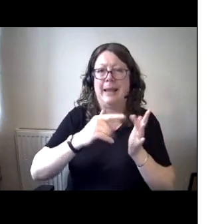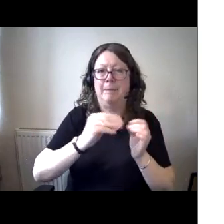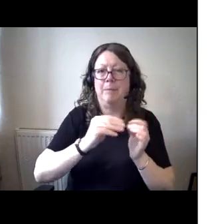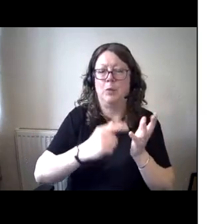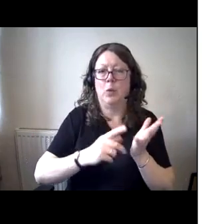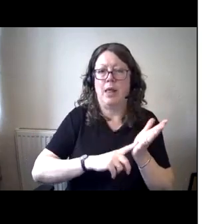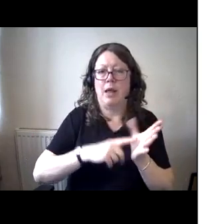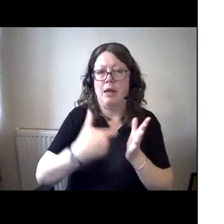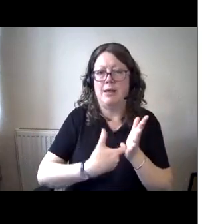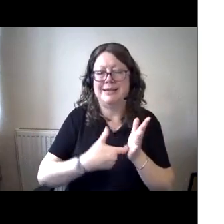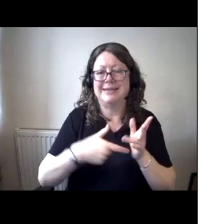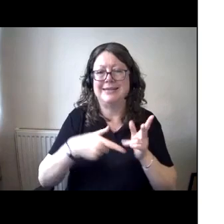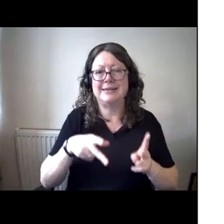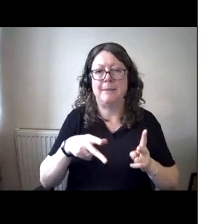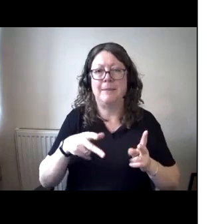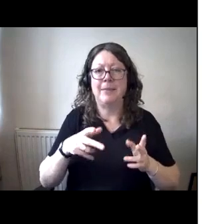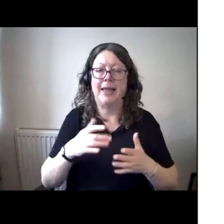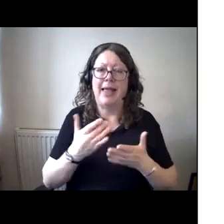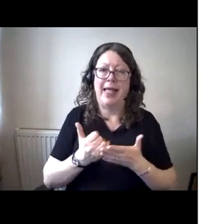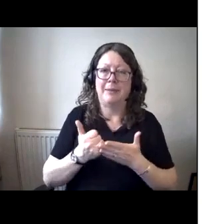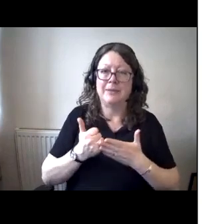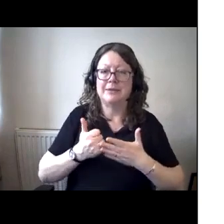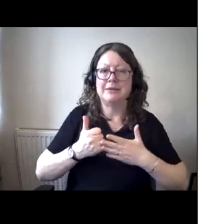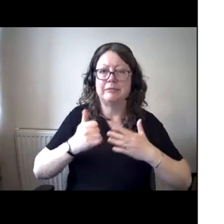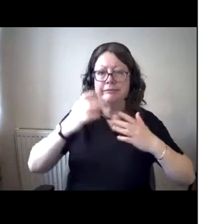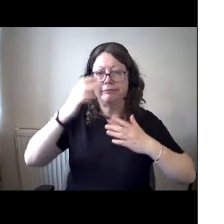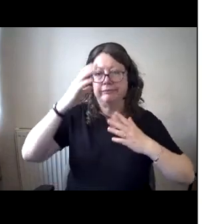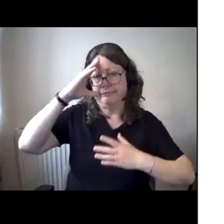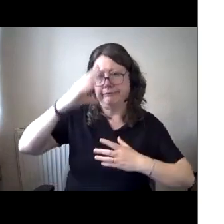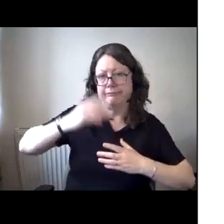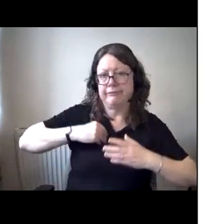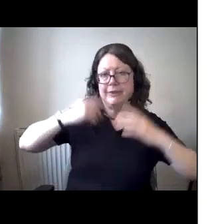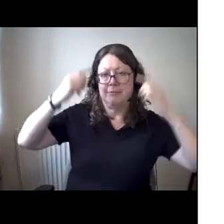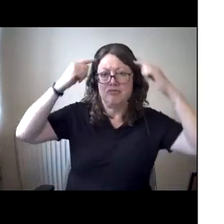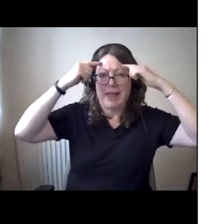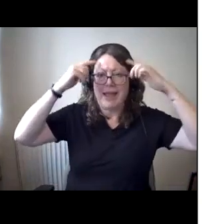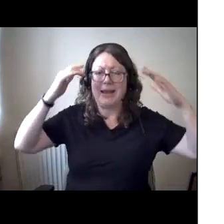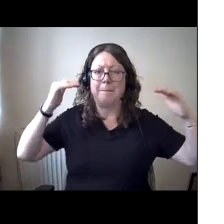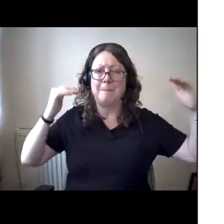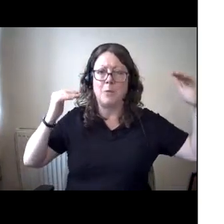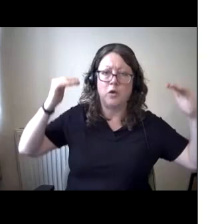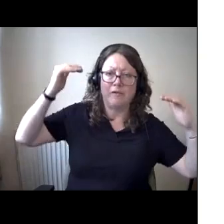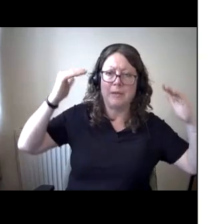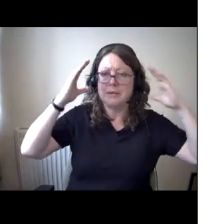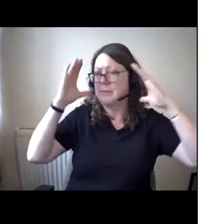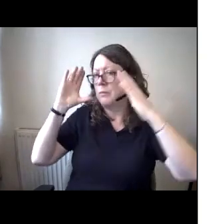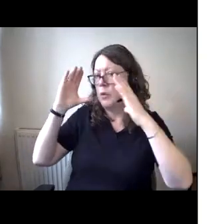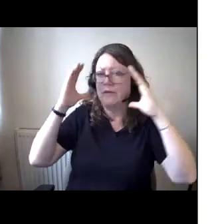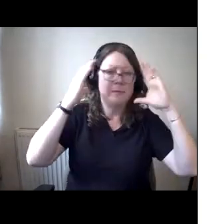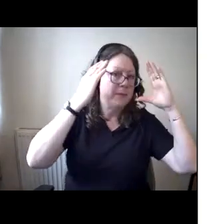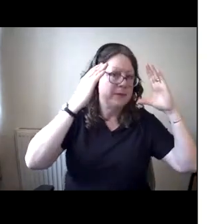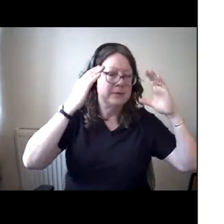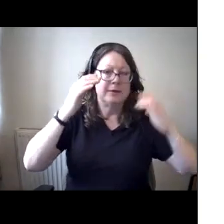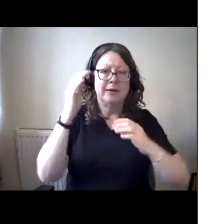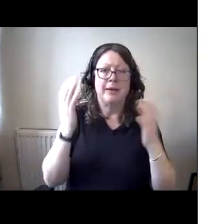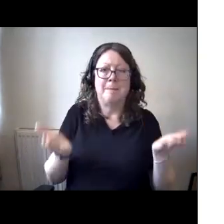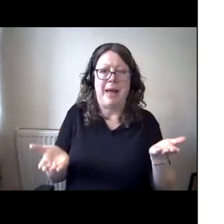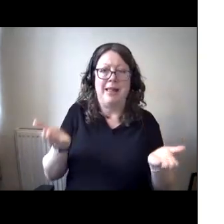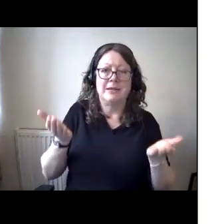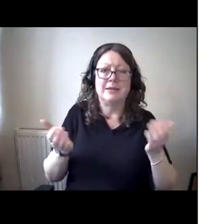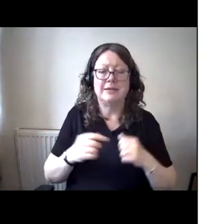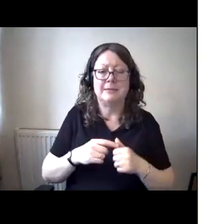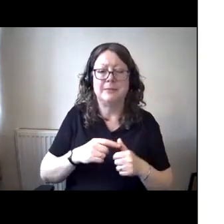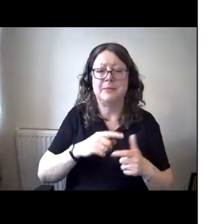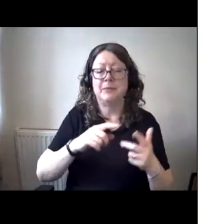it provides information about movement, about gravity and change in head position. We've also got our